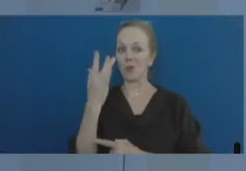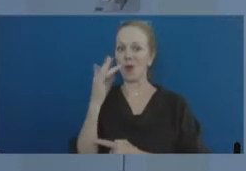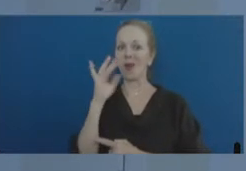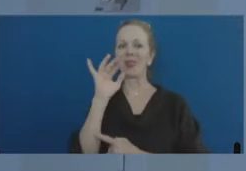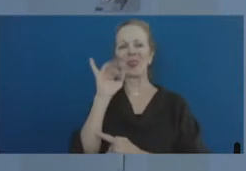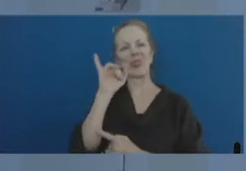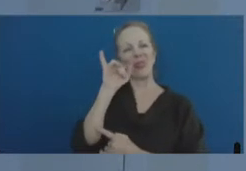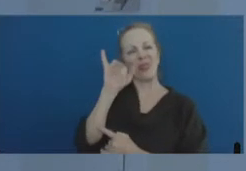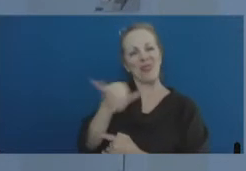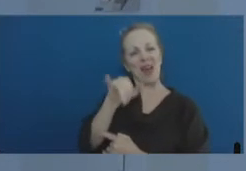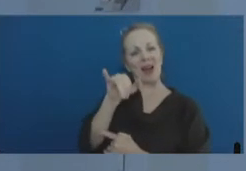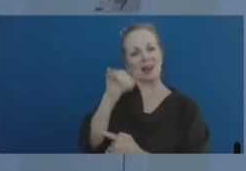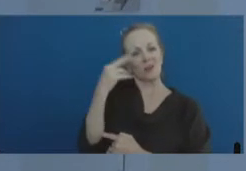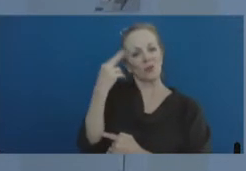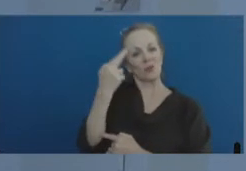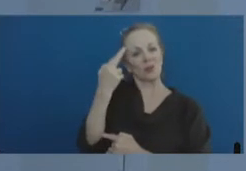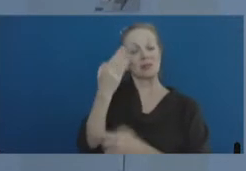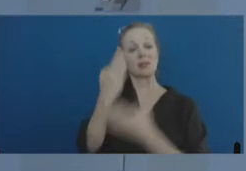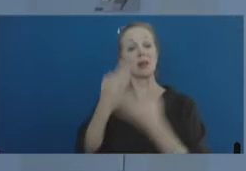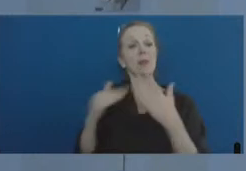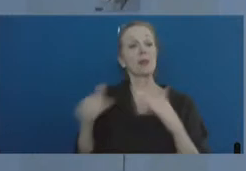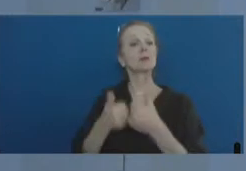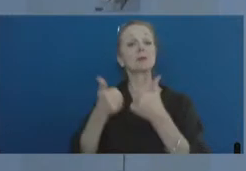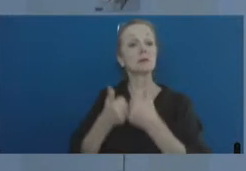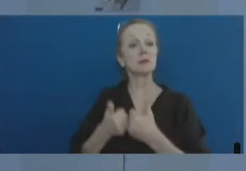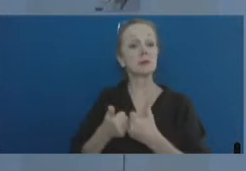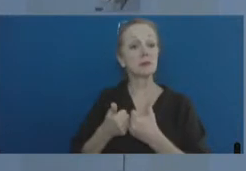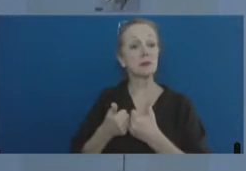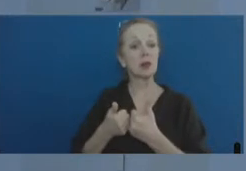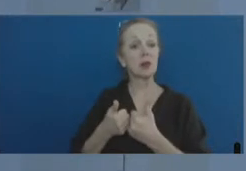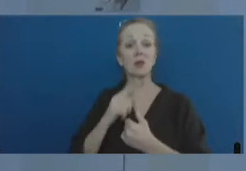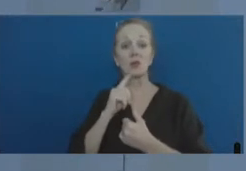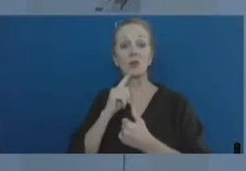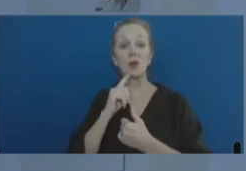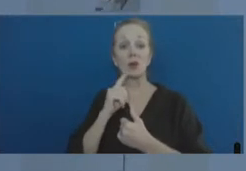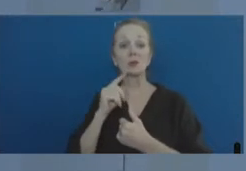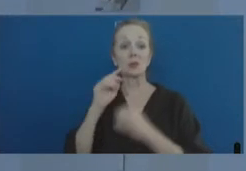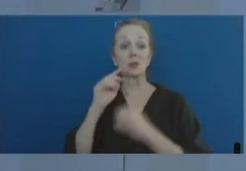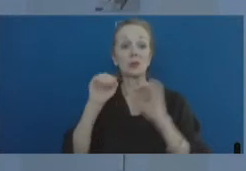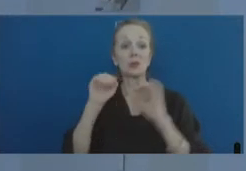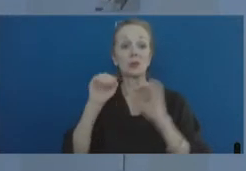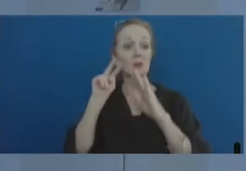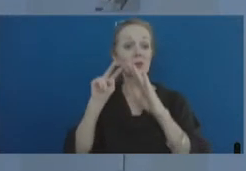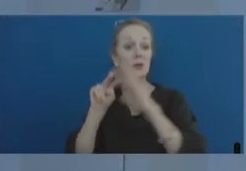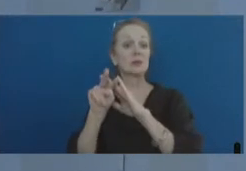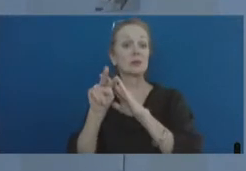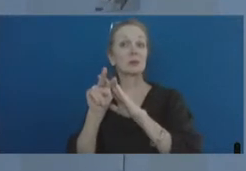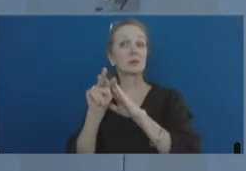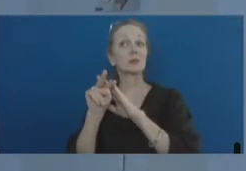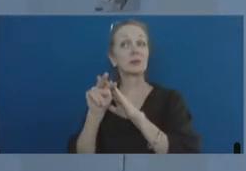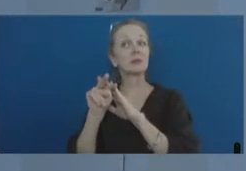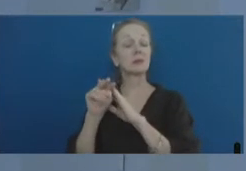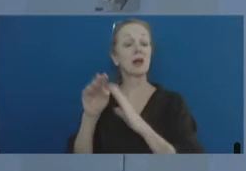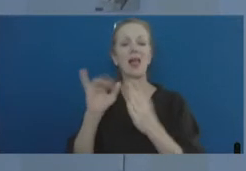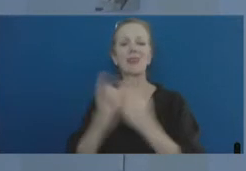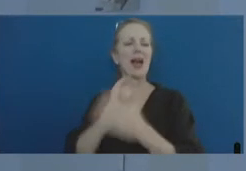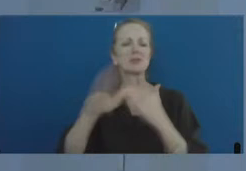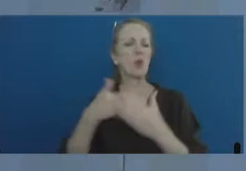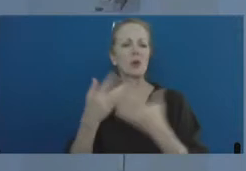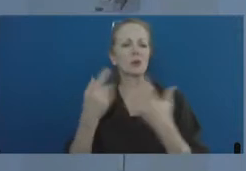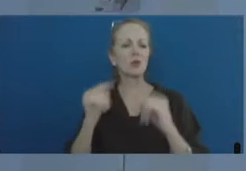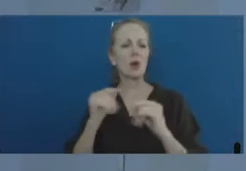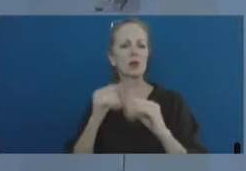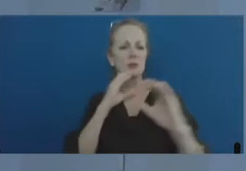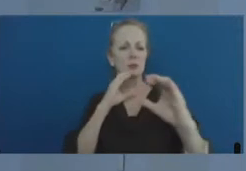these challenges were foreseeable. And I think that that's all that we were trying to